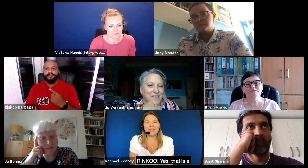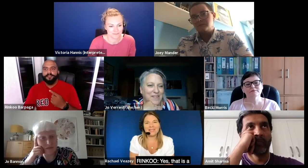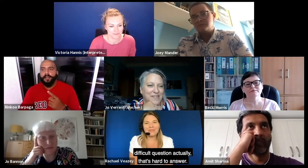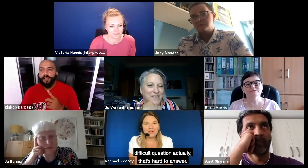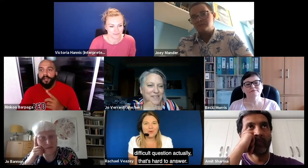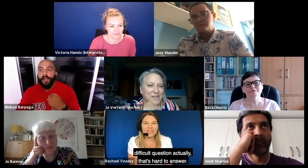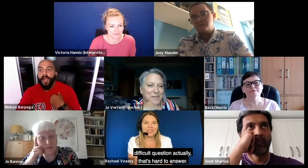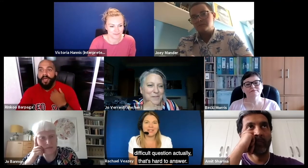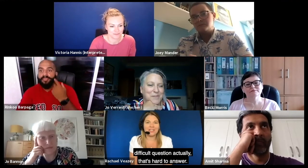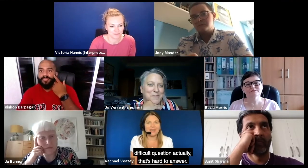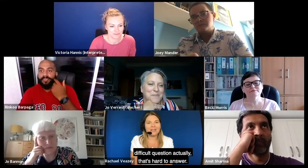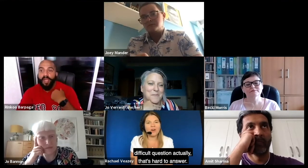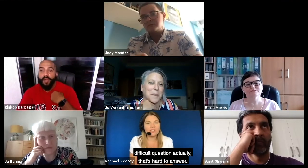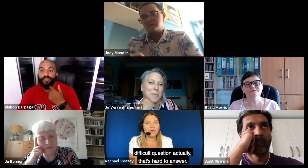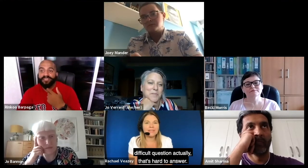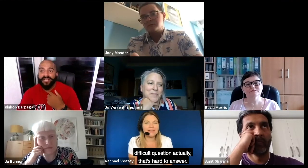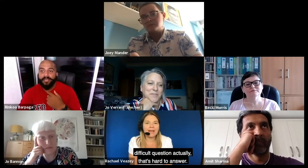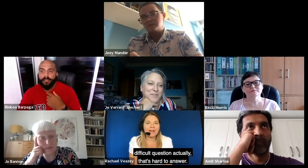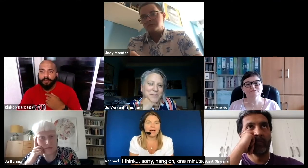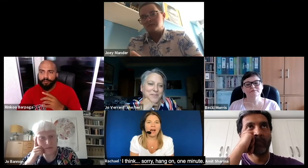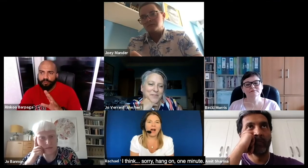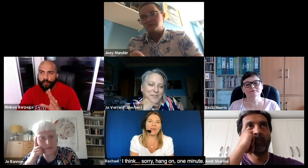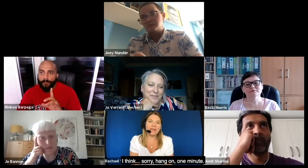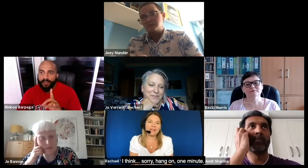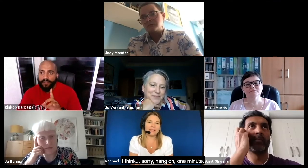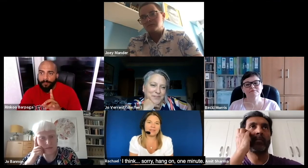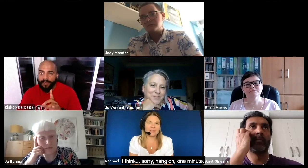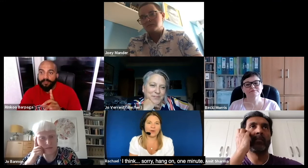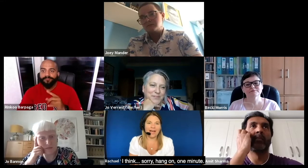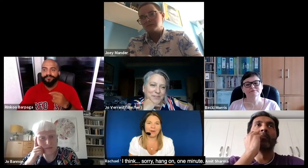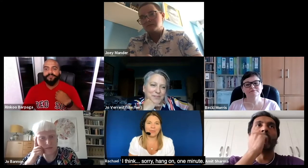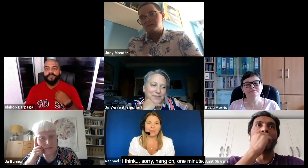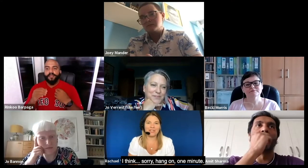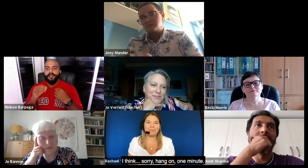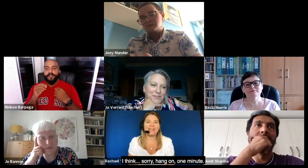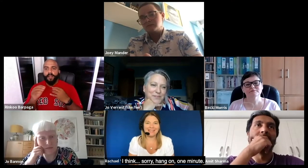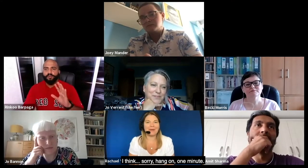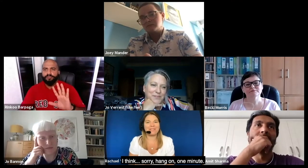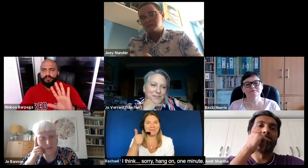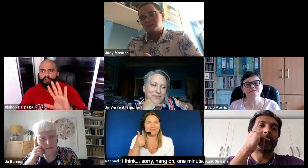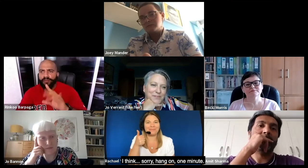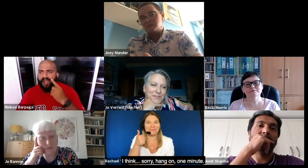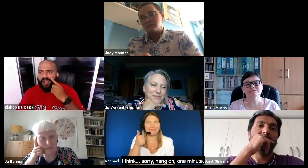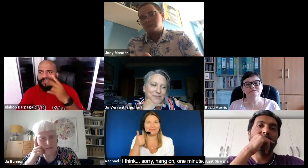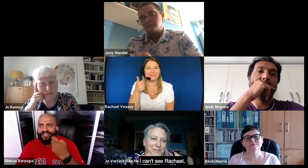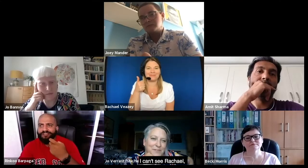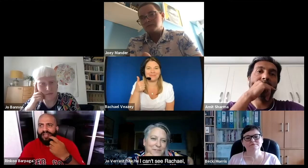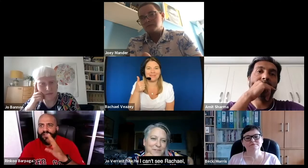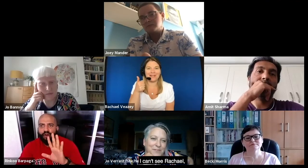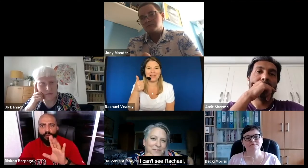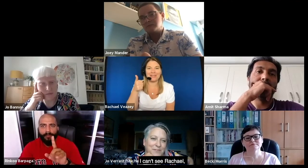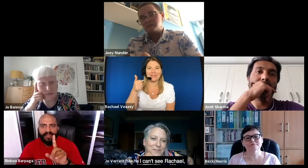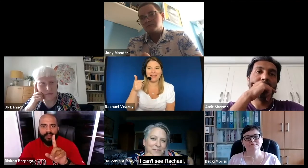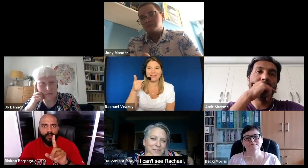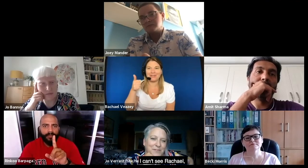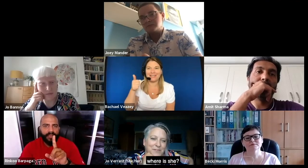Yeah, that's a difficult question, actually. That's hard to answer. I think, sorry, hang on, 1 minute, just putting the interpreter.